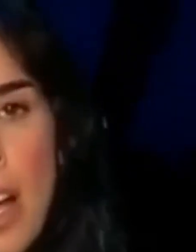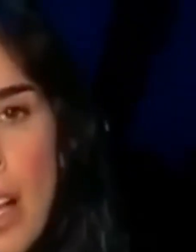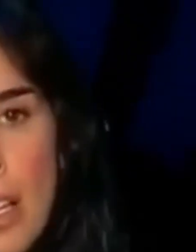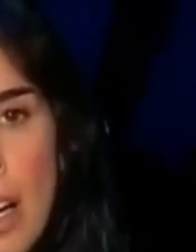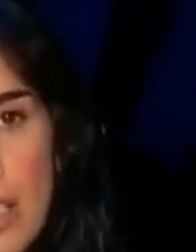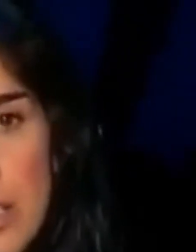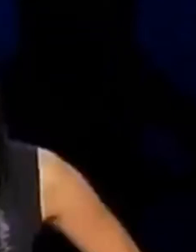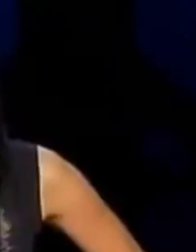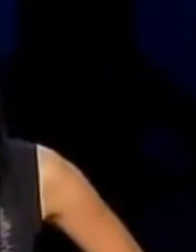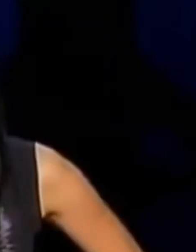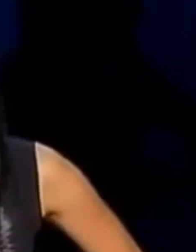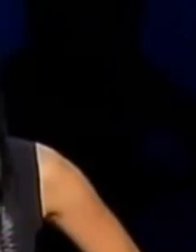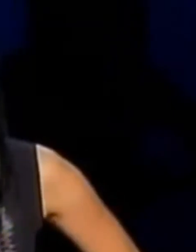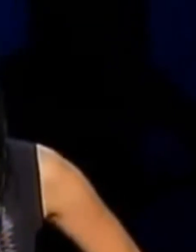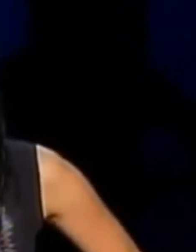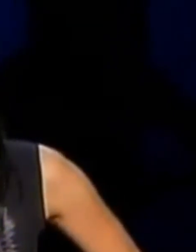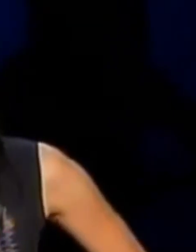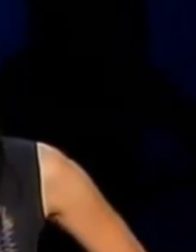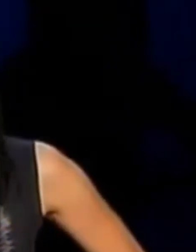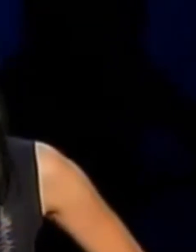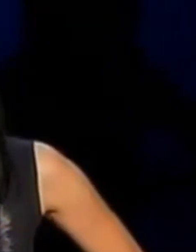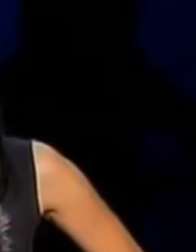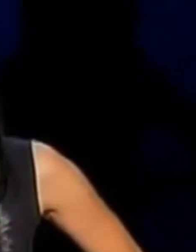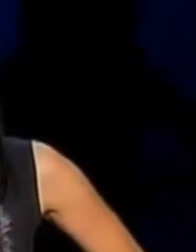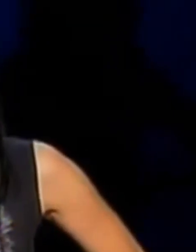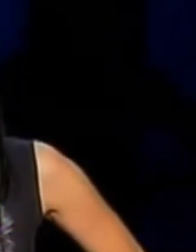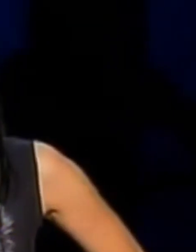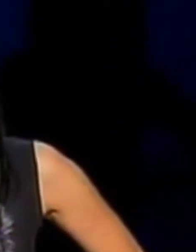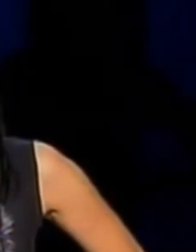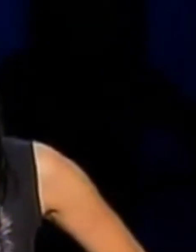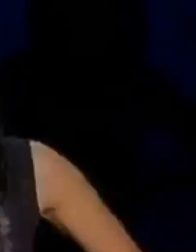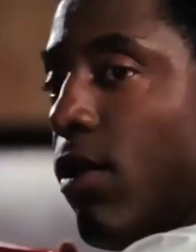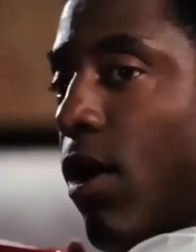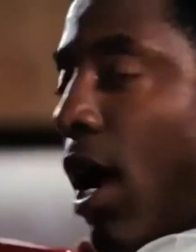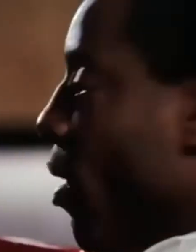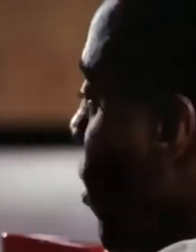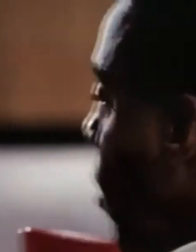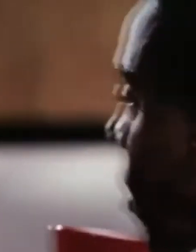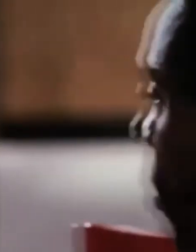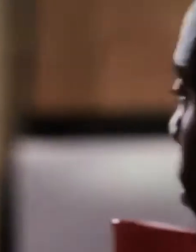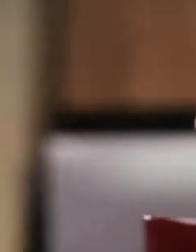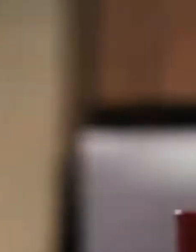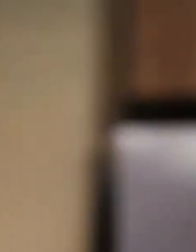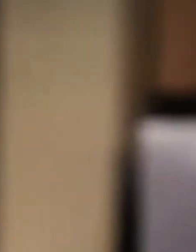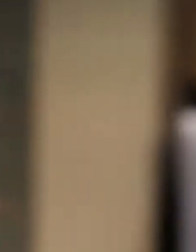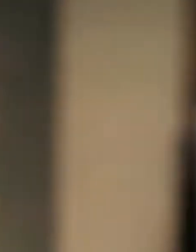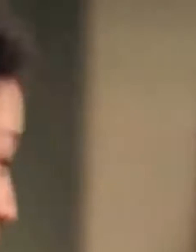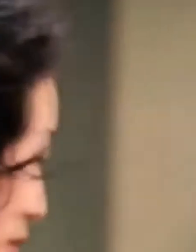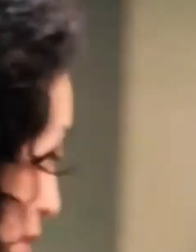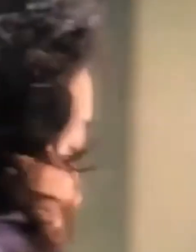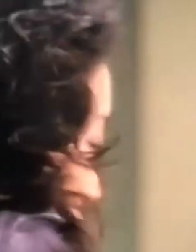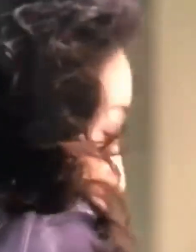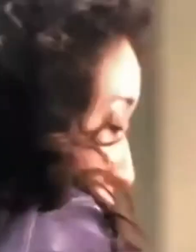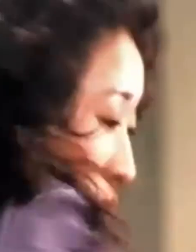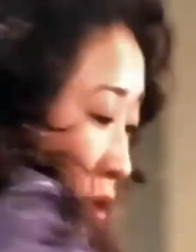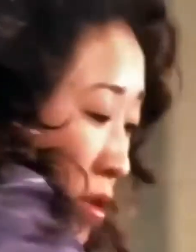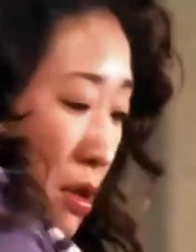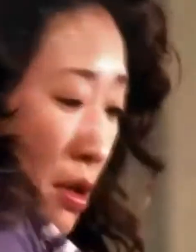survivor of the Holocaust. Thank God she was at one of the better concentration camps. I thought you might